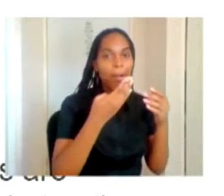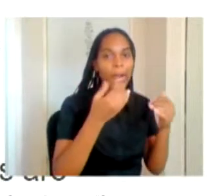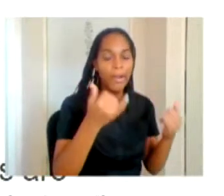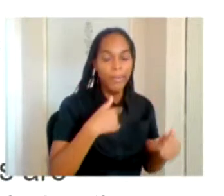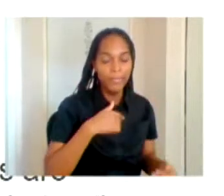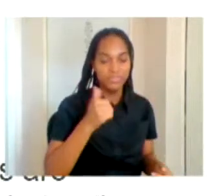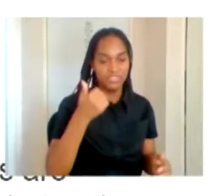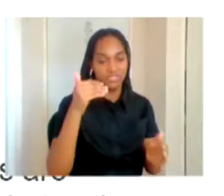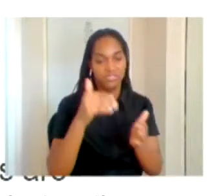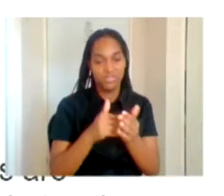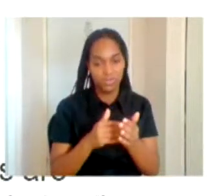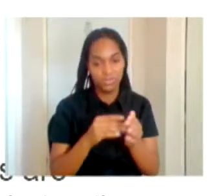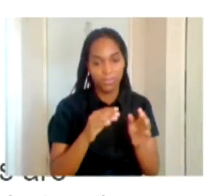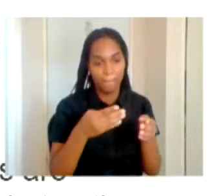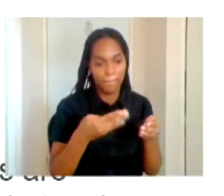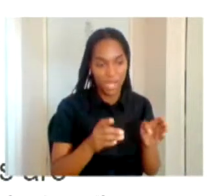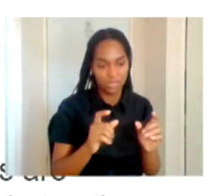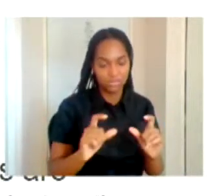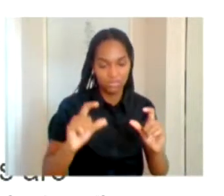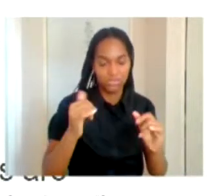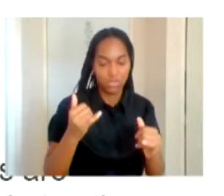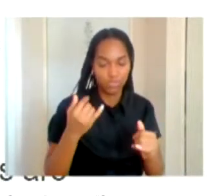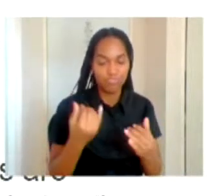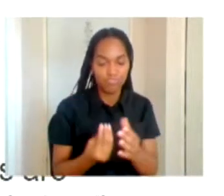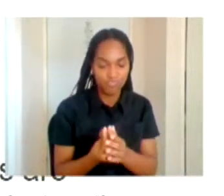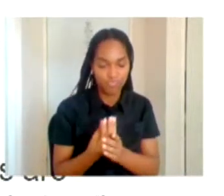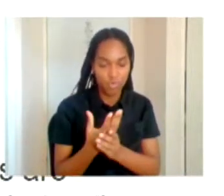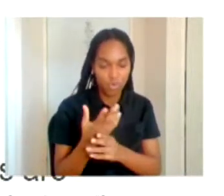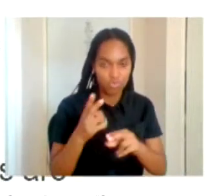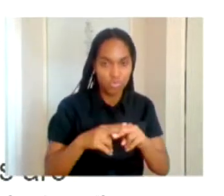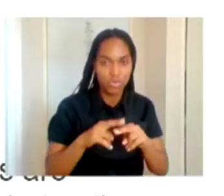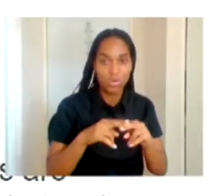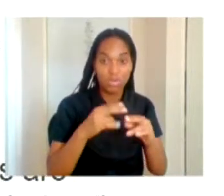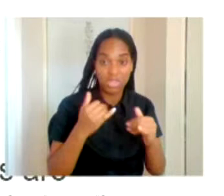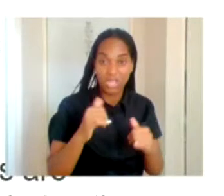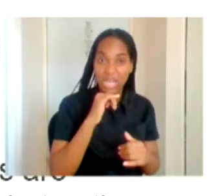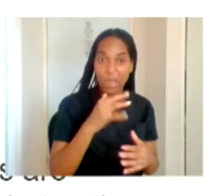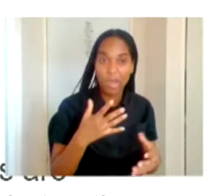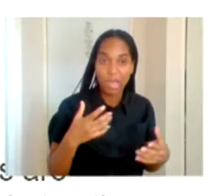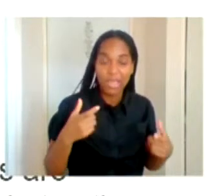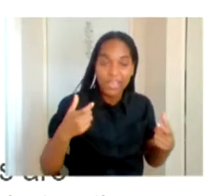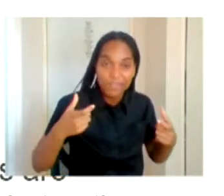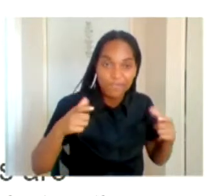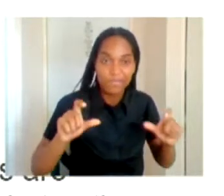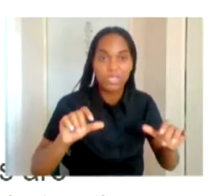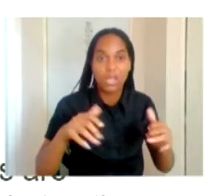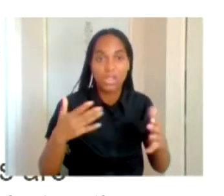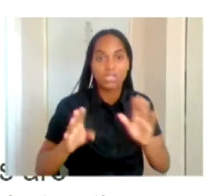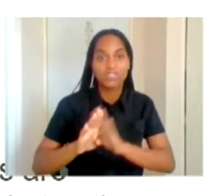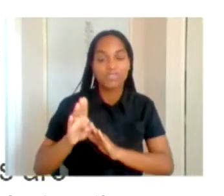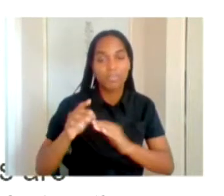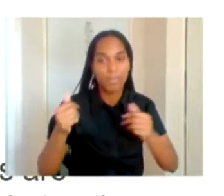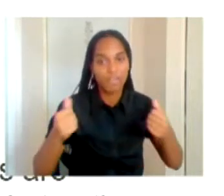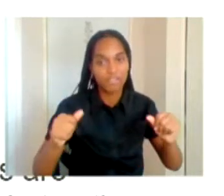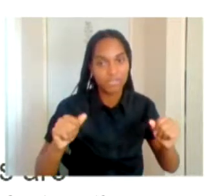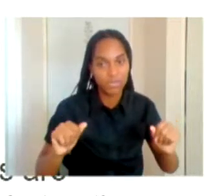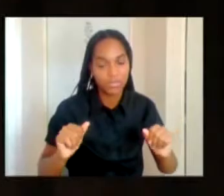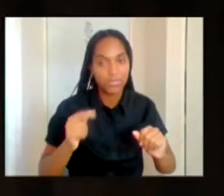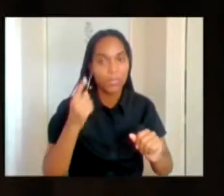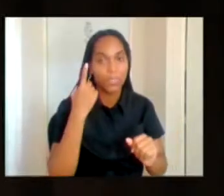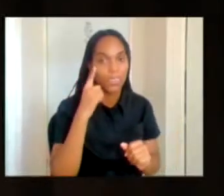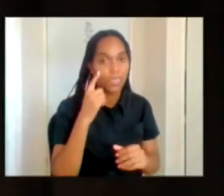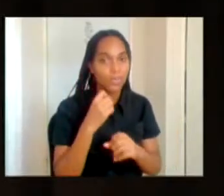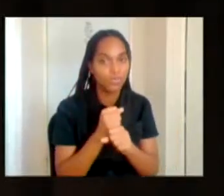So it's growing. And with that, you don't want to necessarily invest lots of development effort to creating